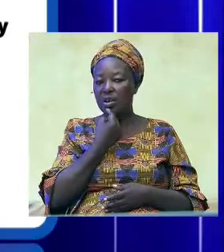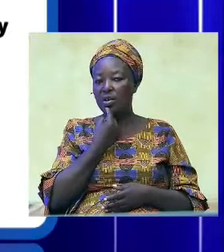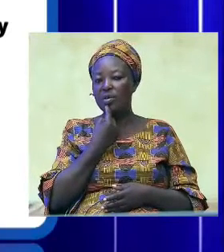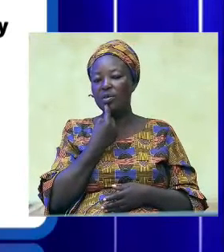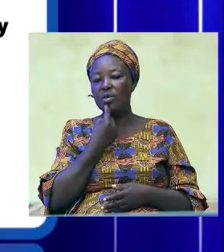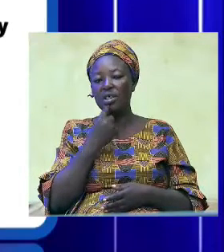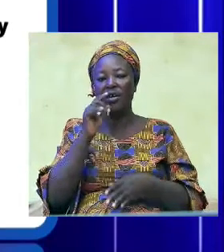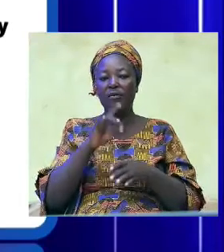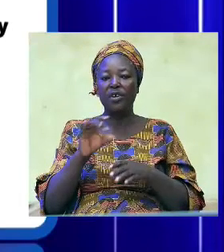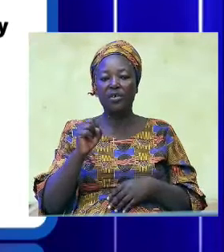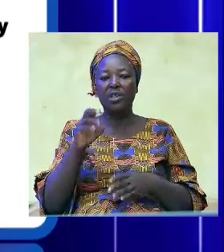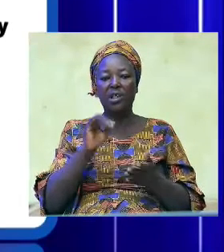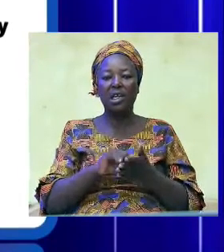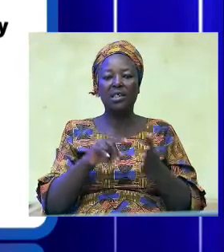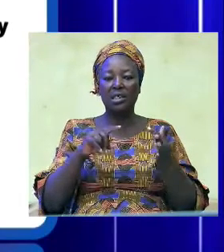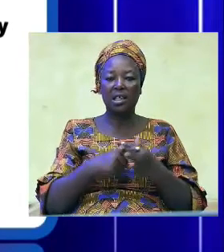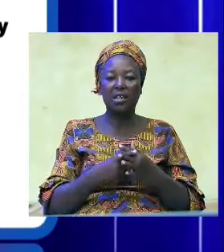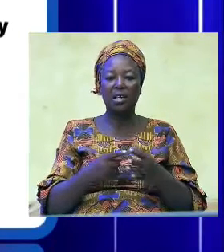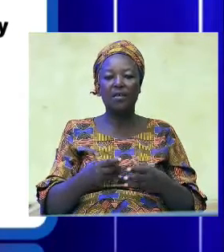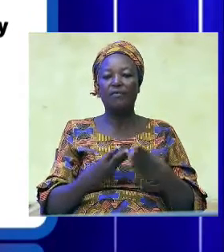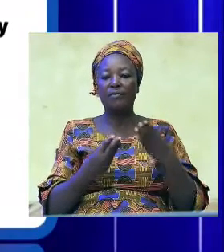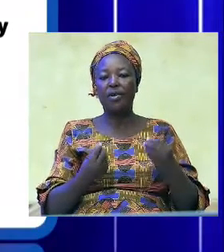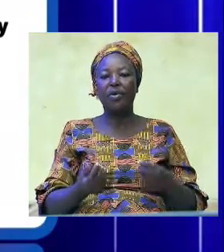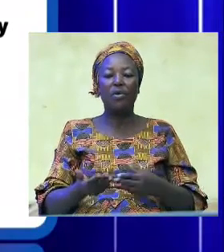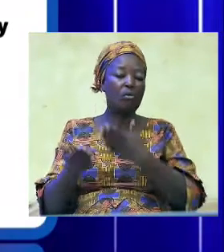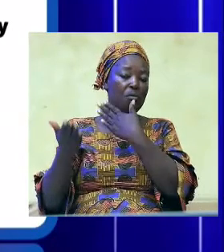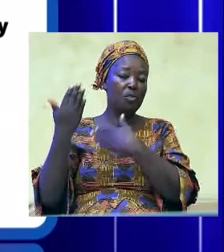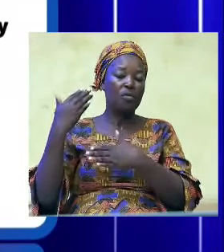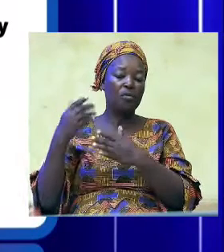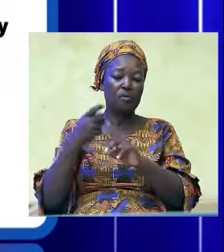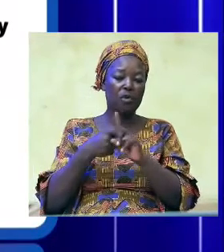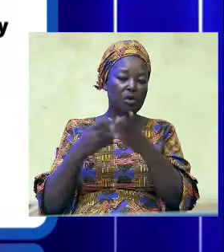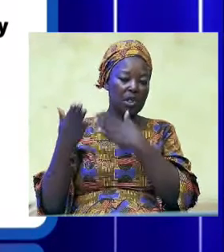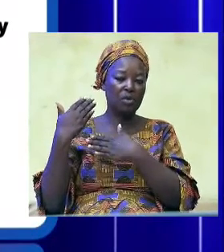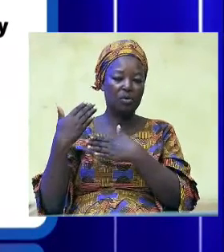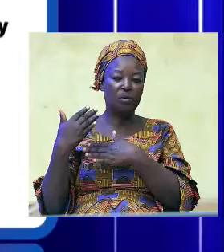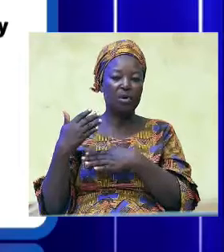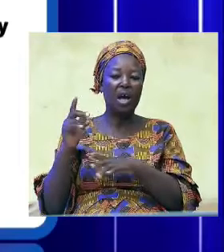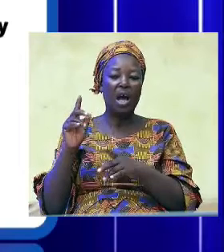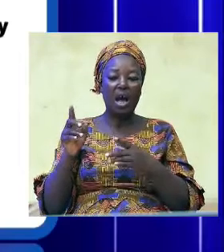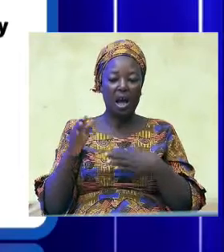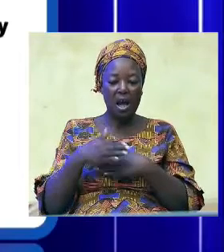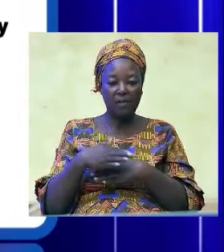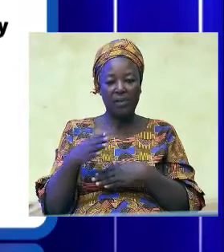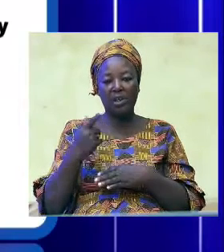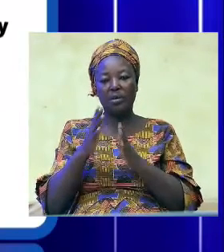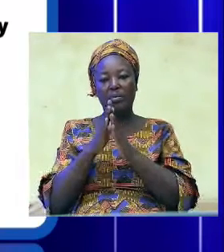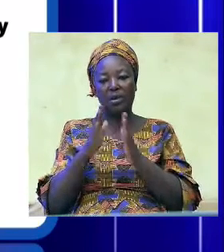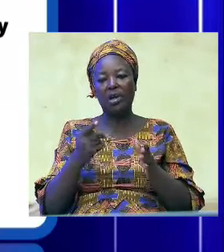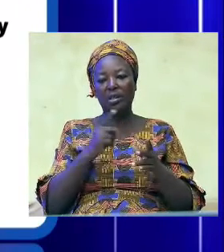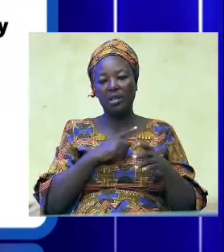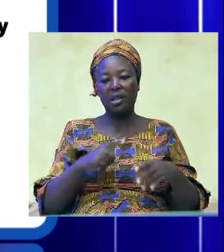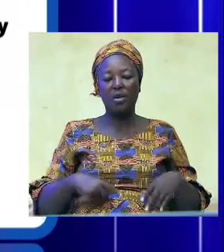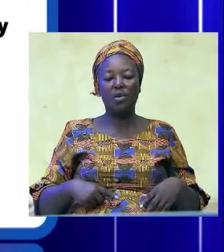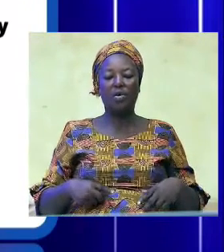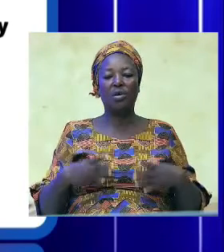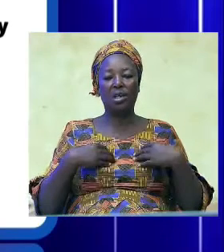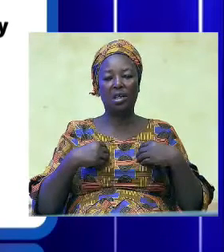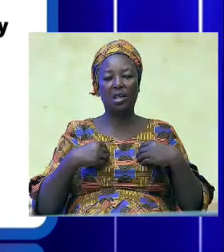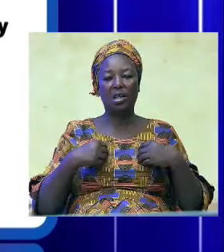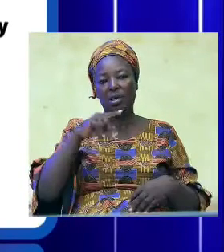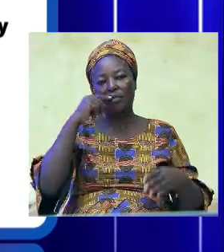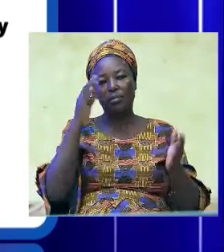recurring infection that started few months ago. After the prayer, infection is